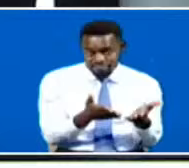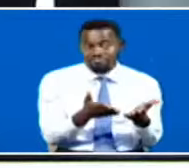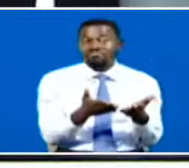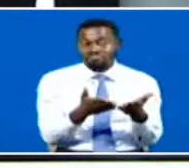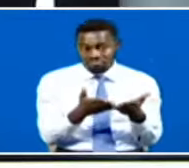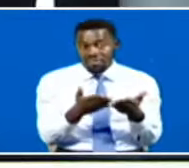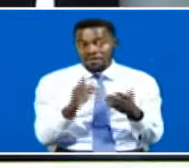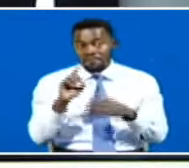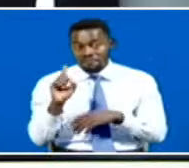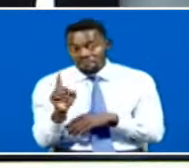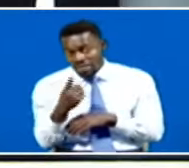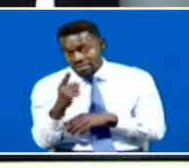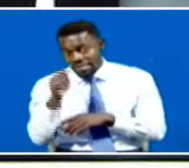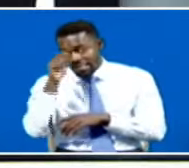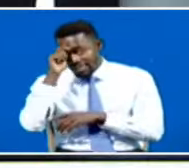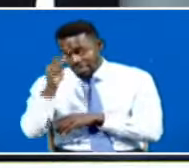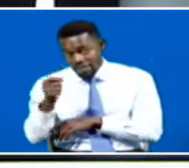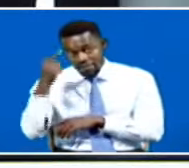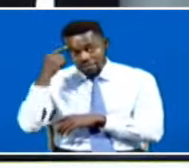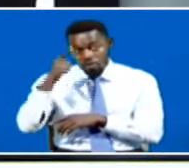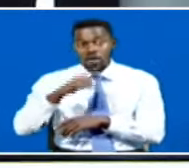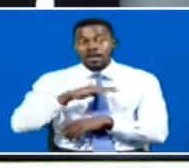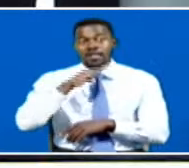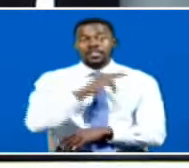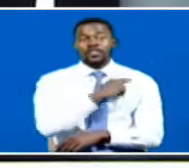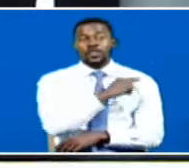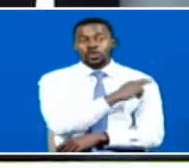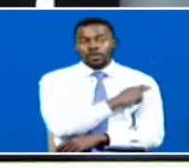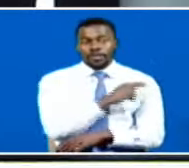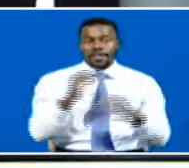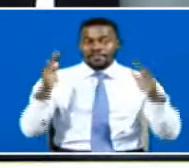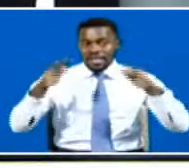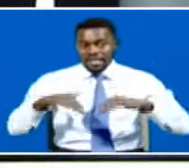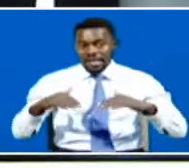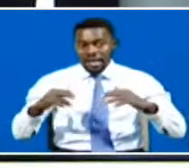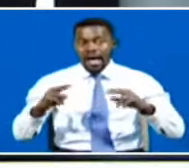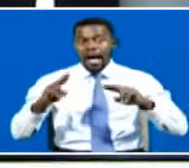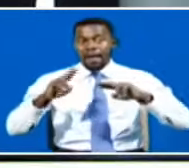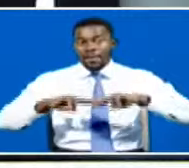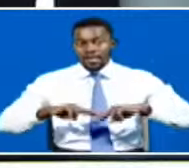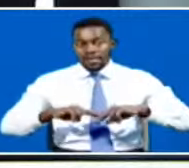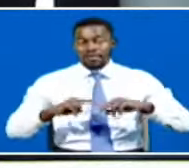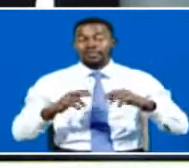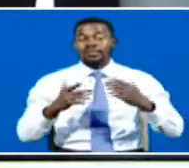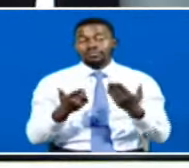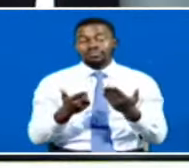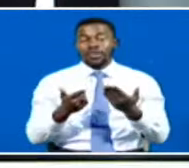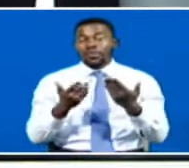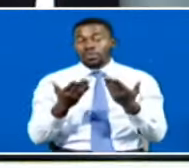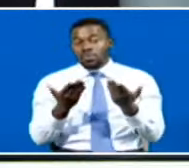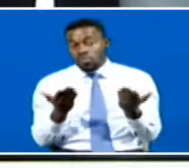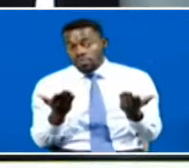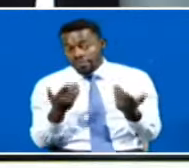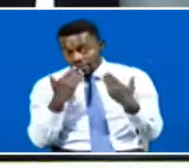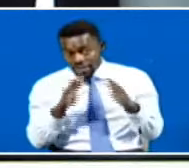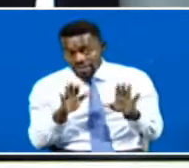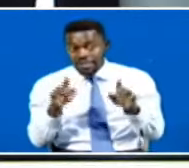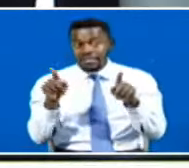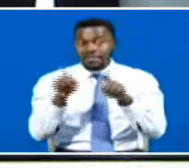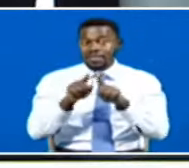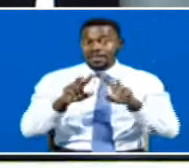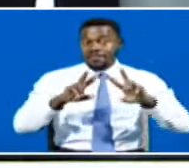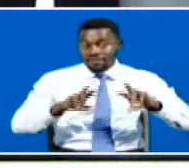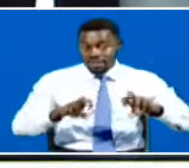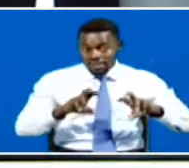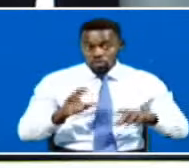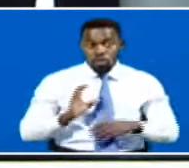memorial service for a dead general. The event was held on a day that an investigative panel was commissioned by the